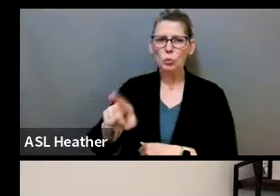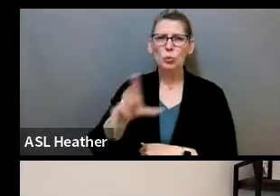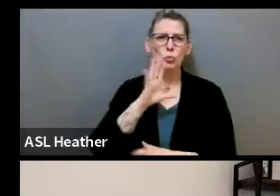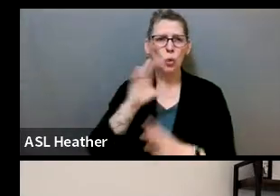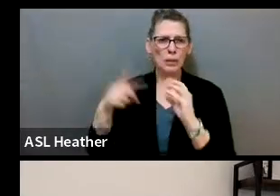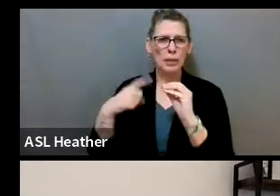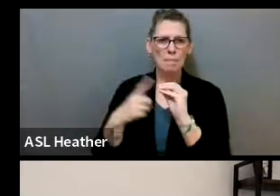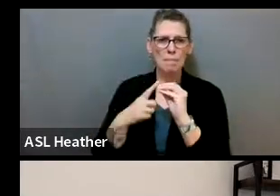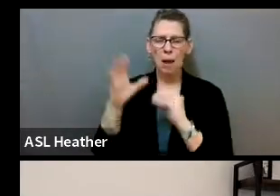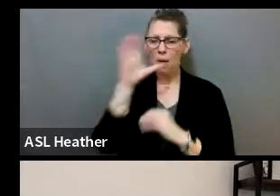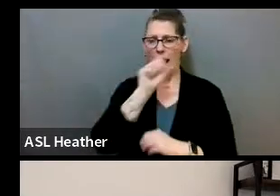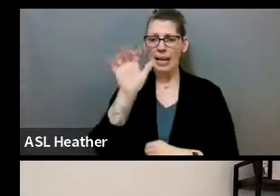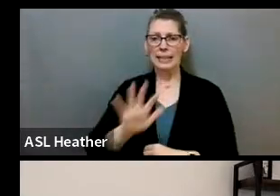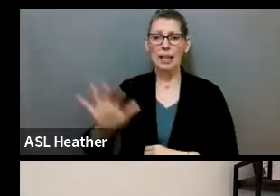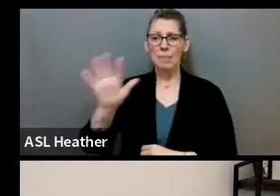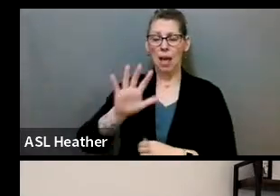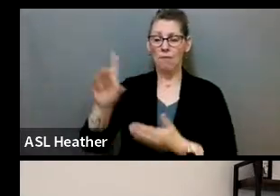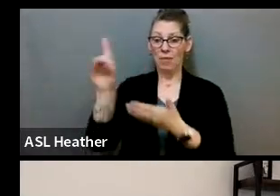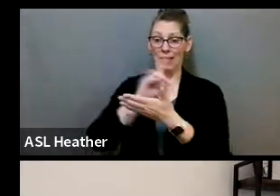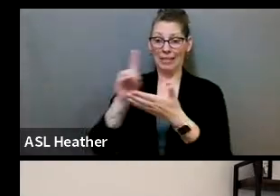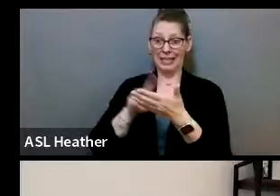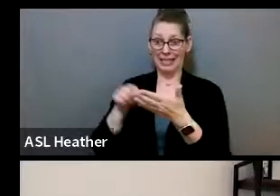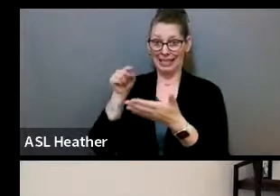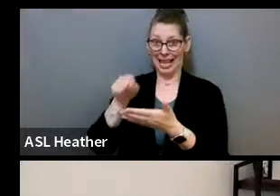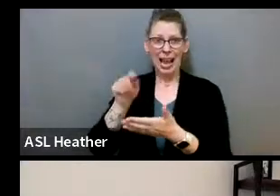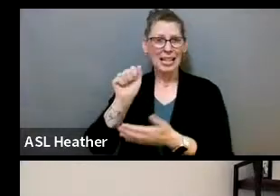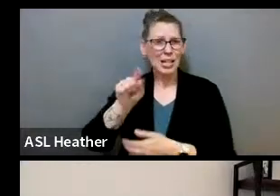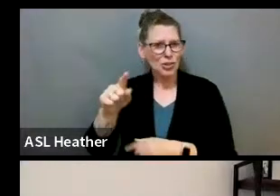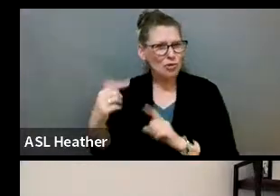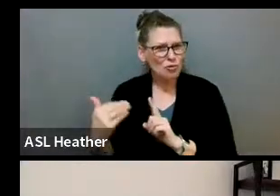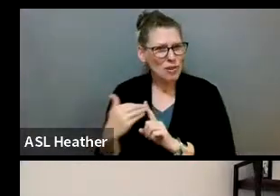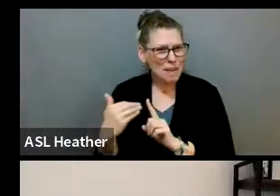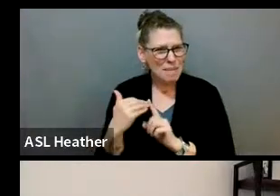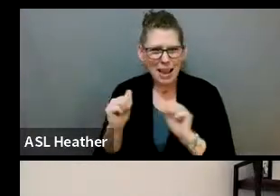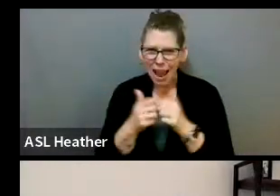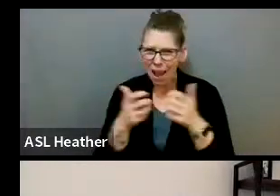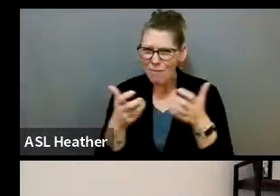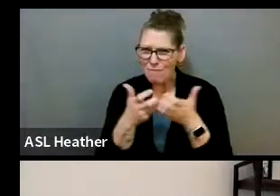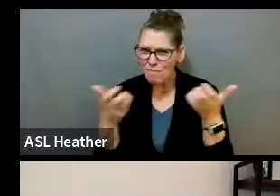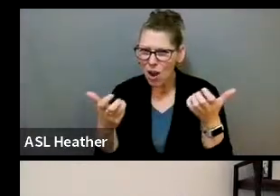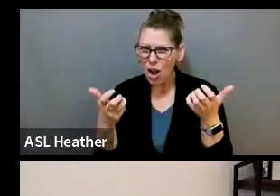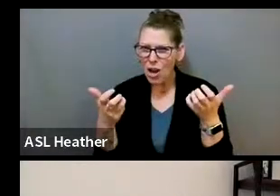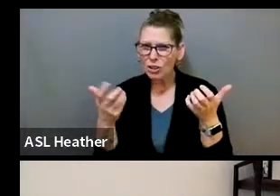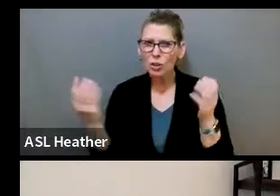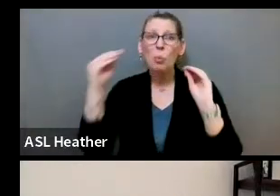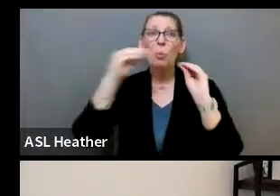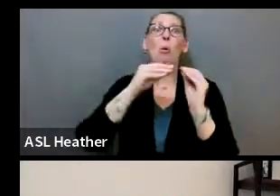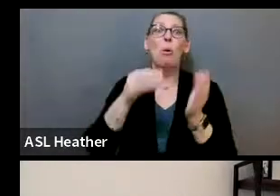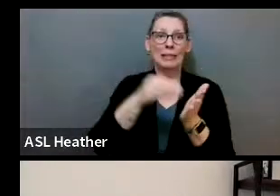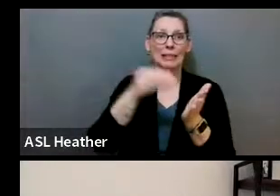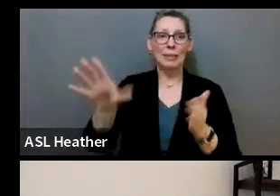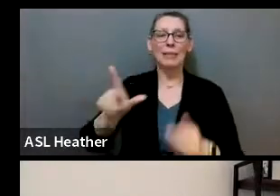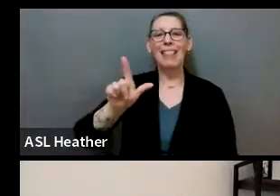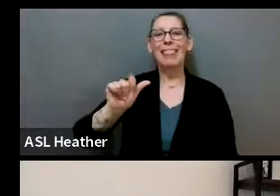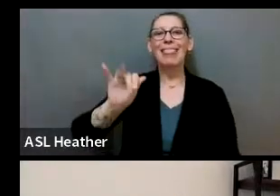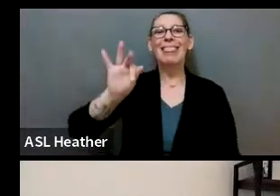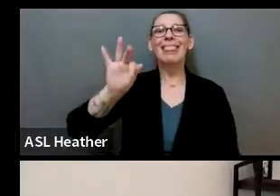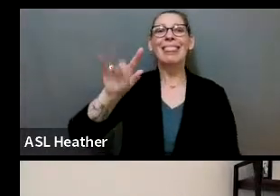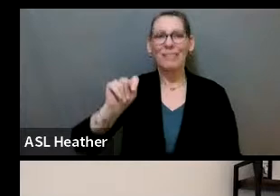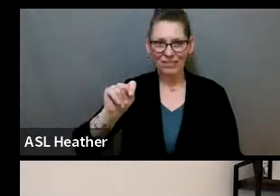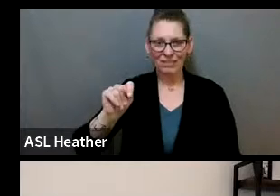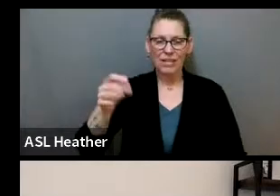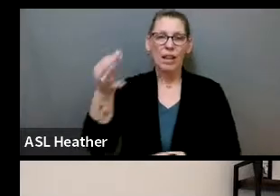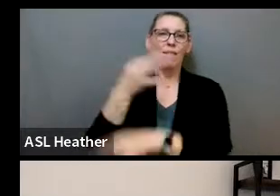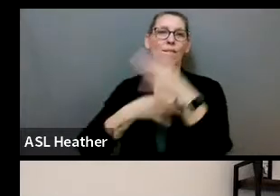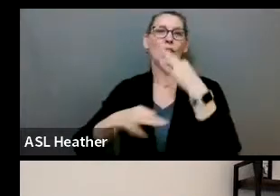the estimates for the design. Can you remind me how much potentially more expensive a lift span design would be